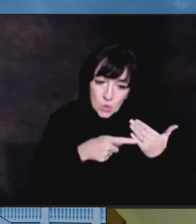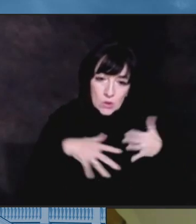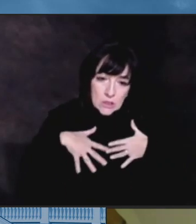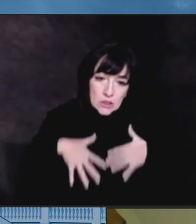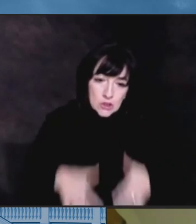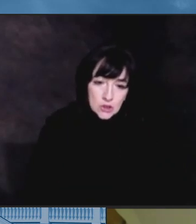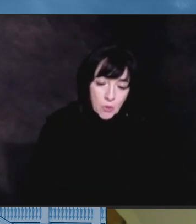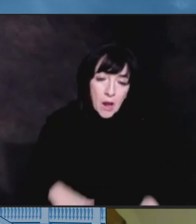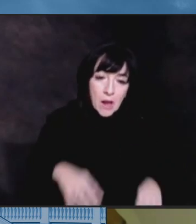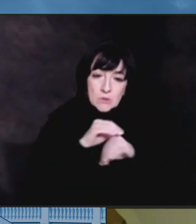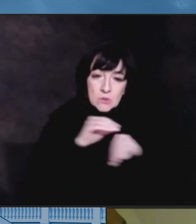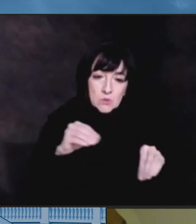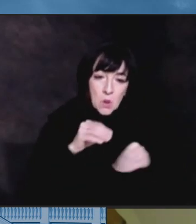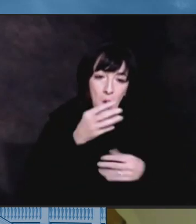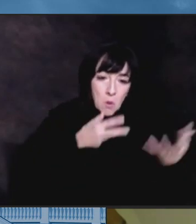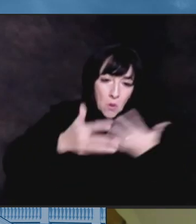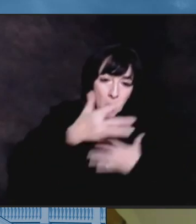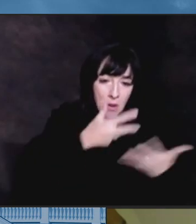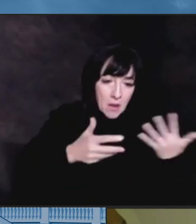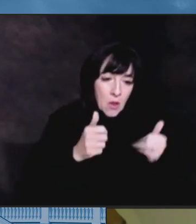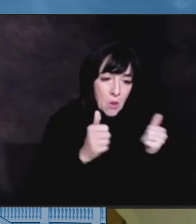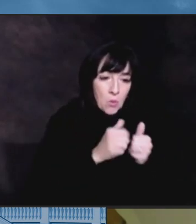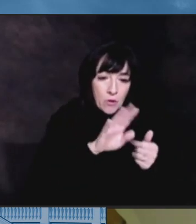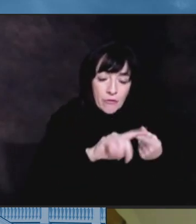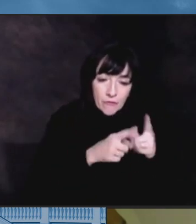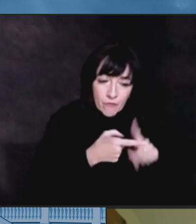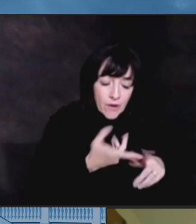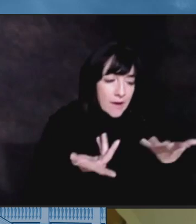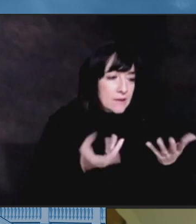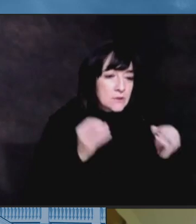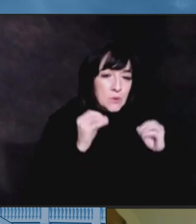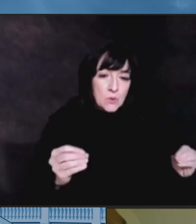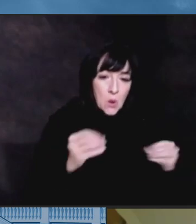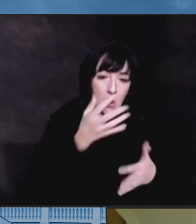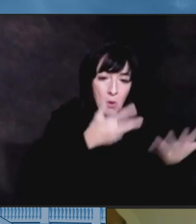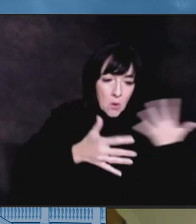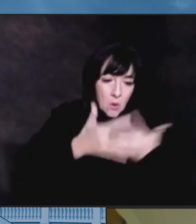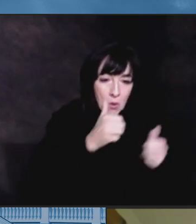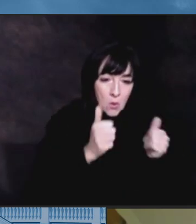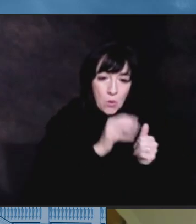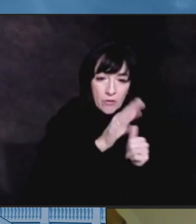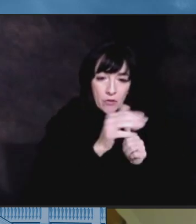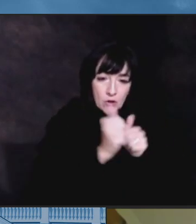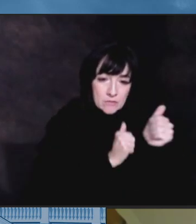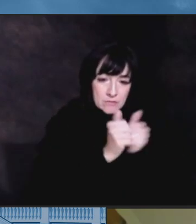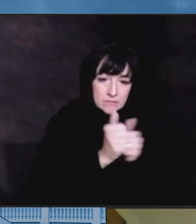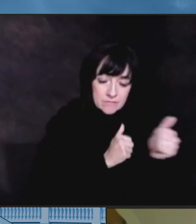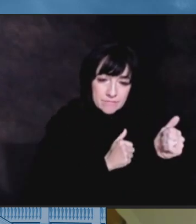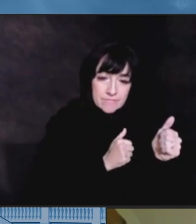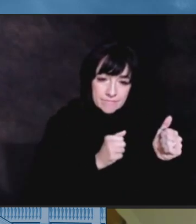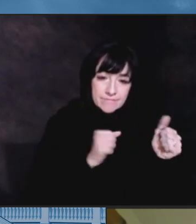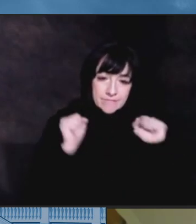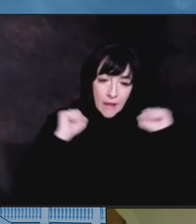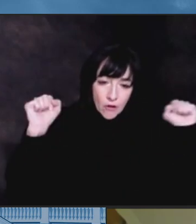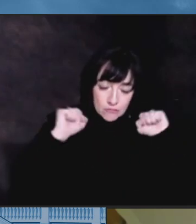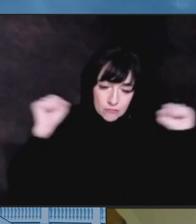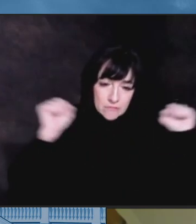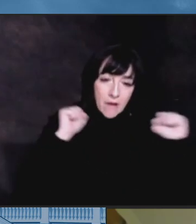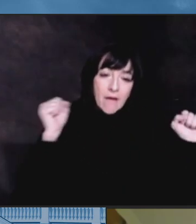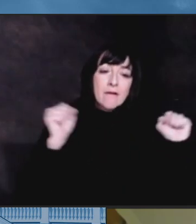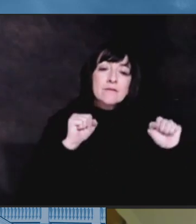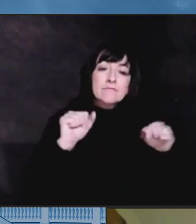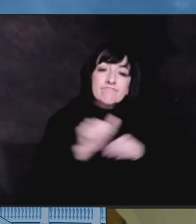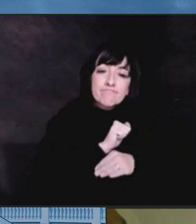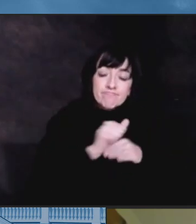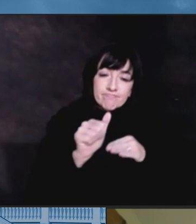have their athletic opportunities, and just reaching a better understanding with